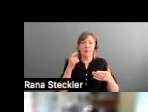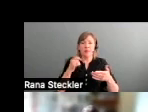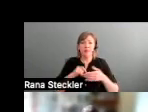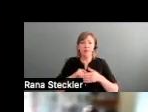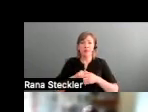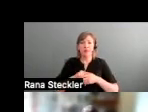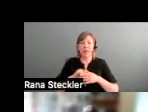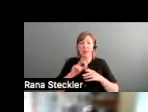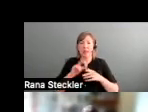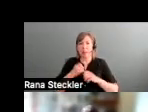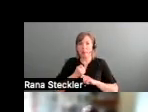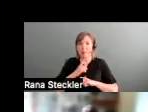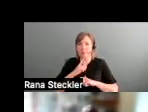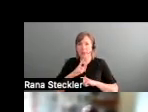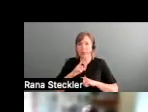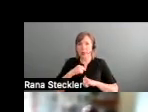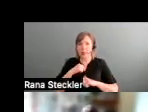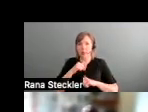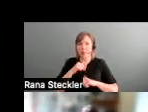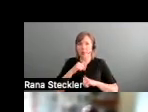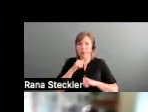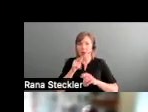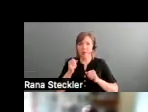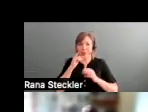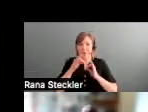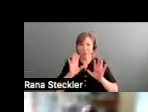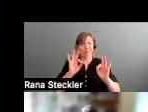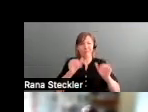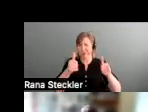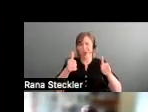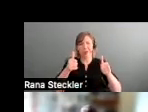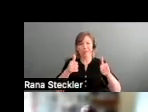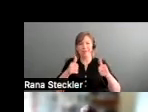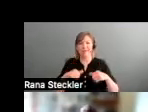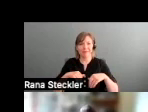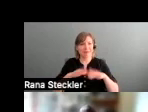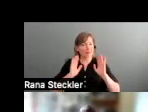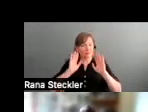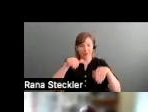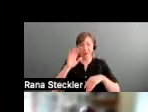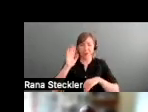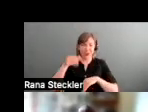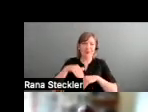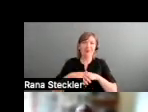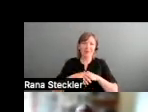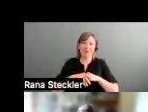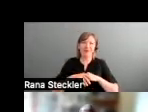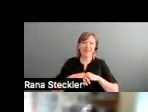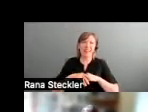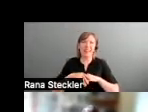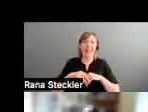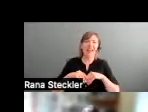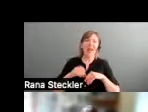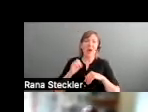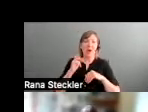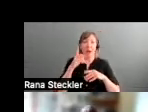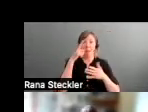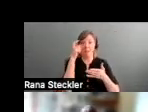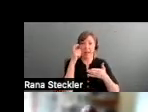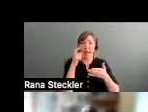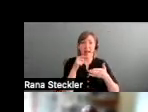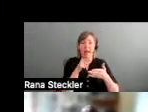I just want to make sure I'm not too fast for the interpreters. Okay, just stop me if I am. Okay, thank you. Is